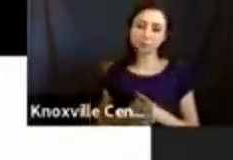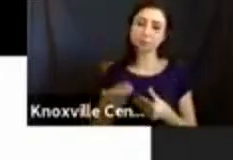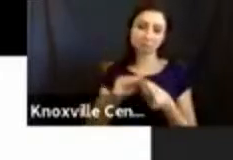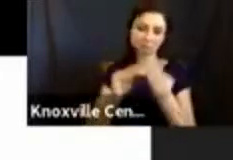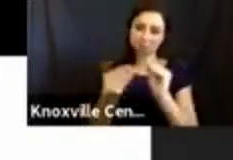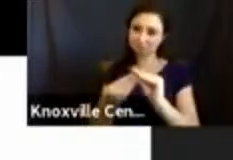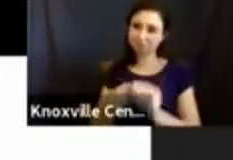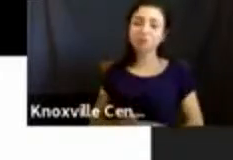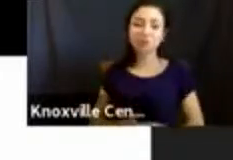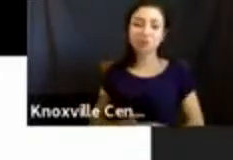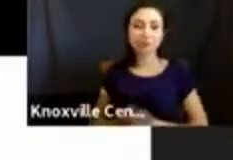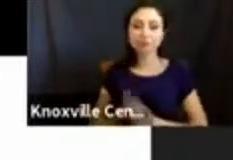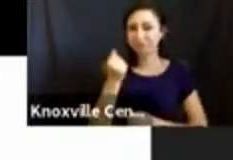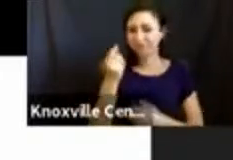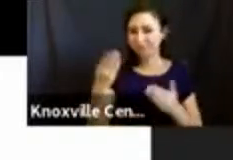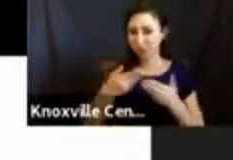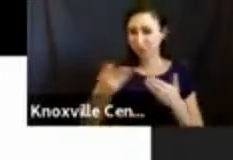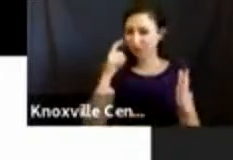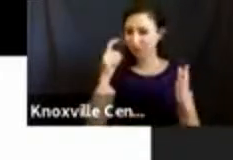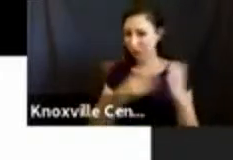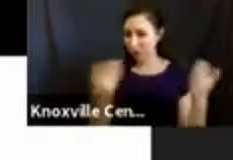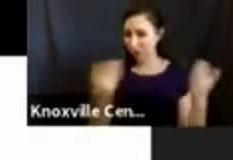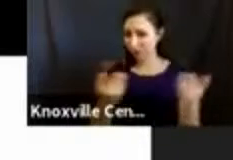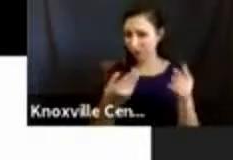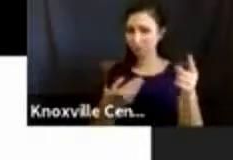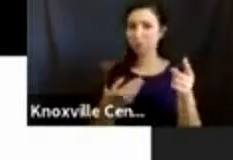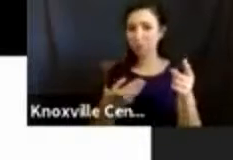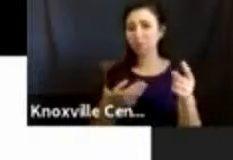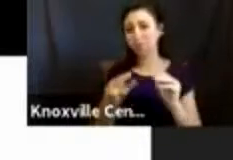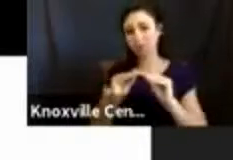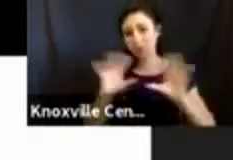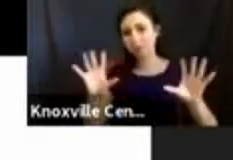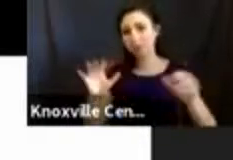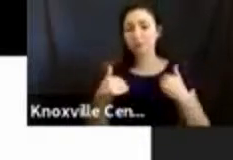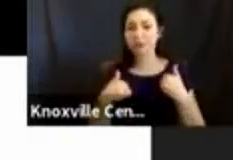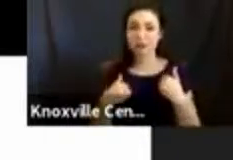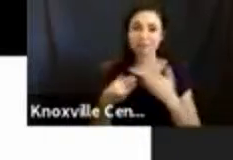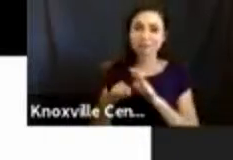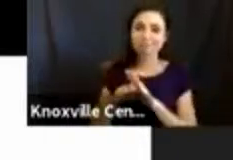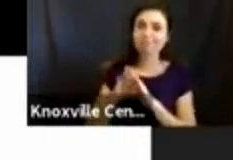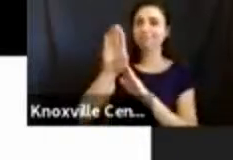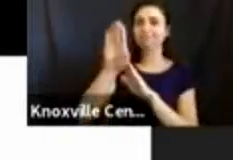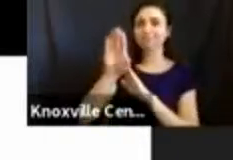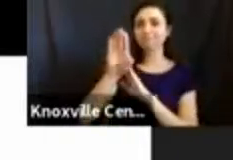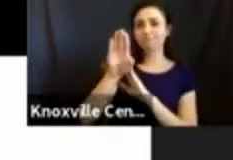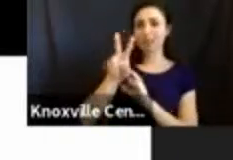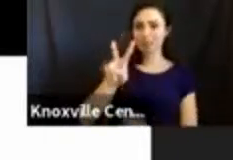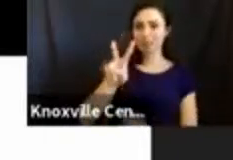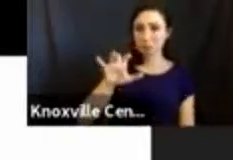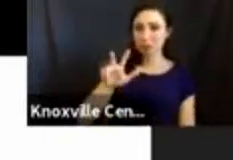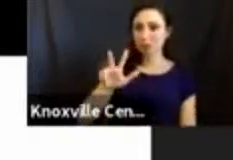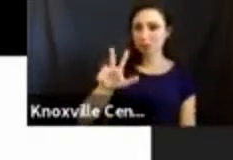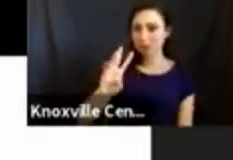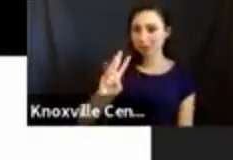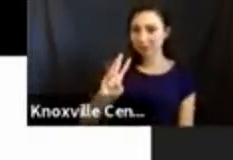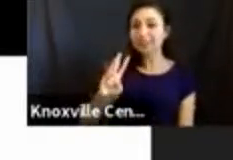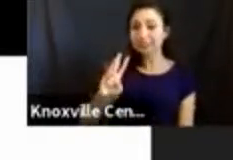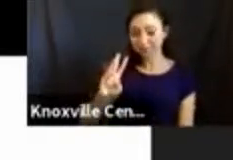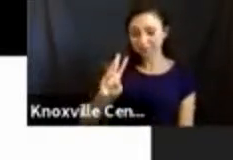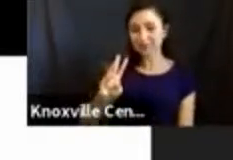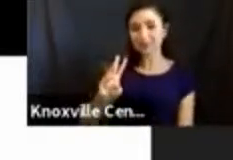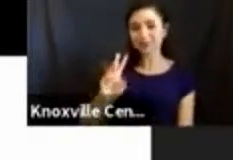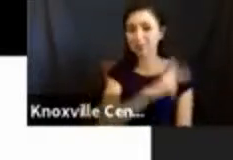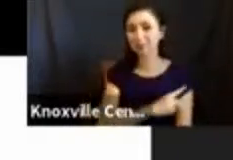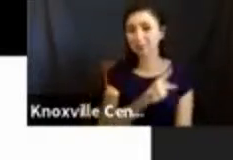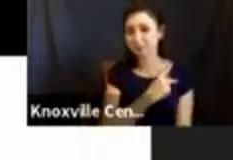a few things to note here. So we hit another all-time peak at 236